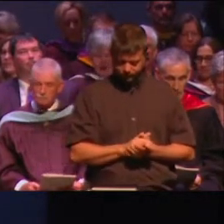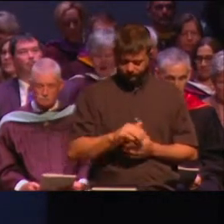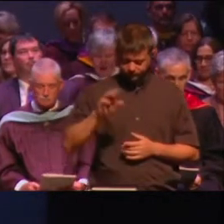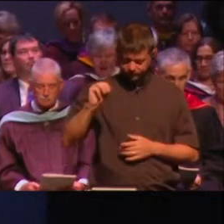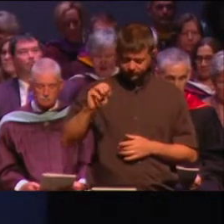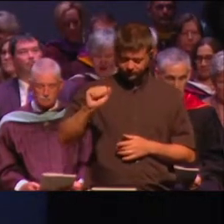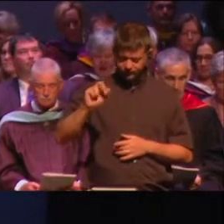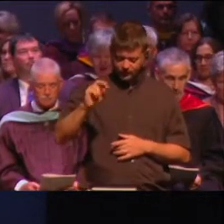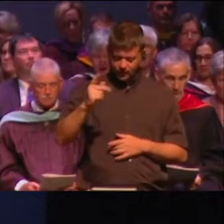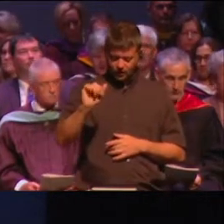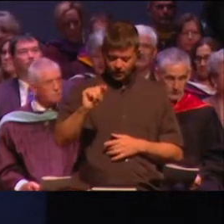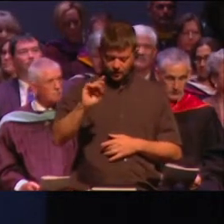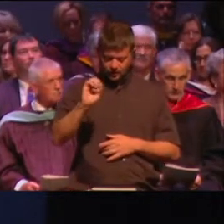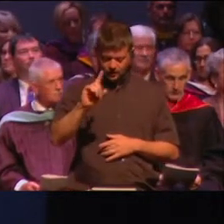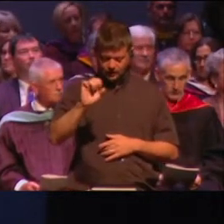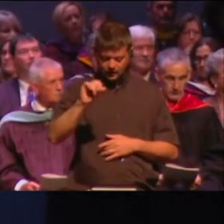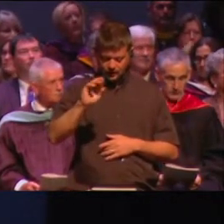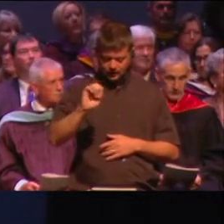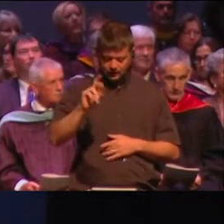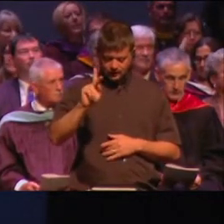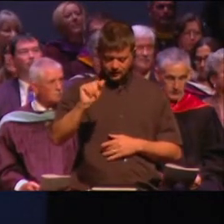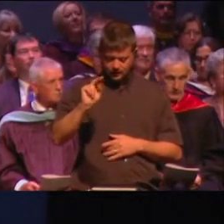Margaret Elise Knipe.